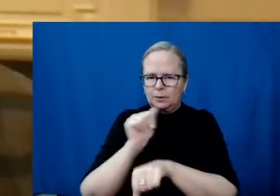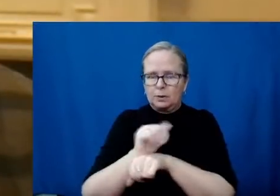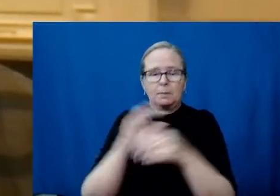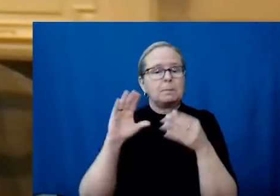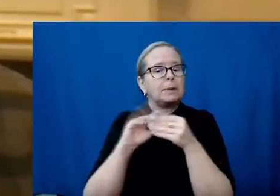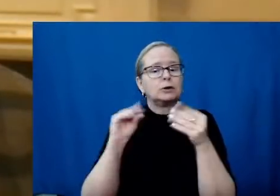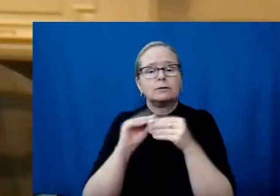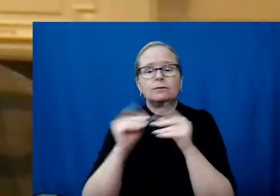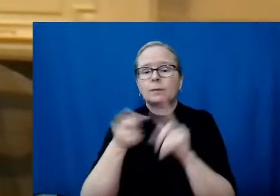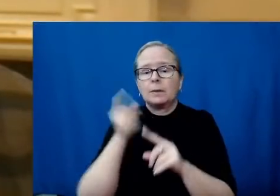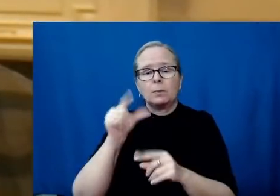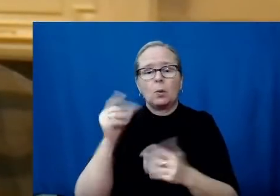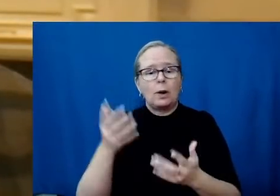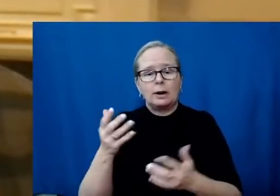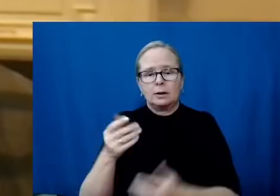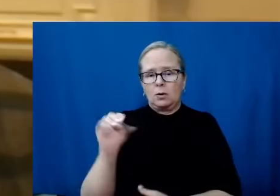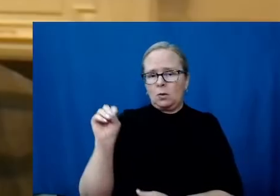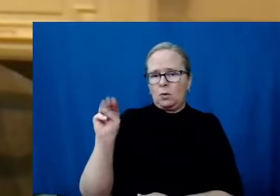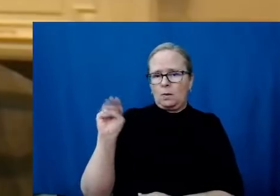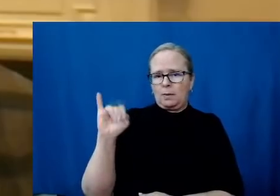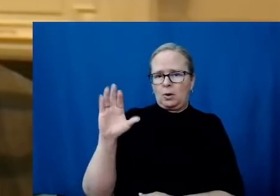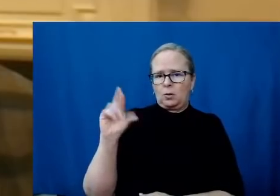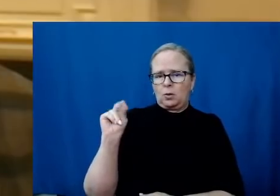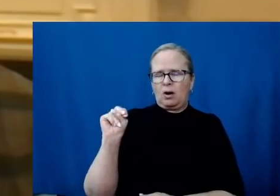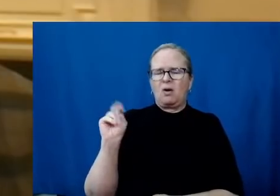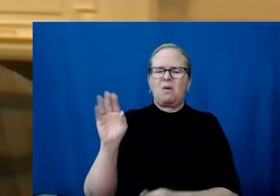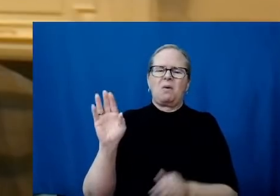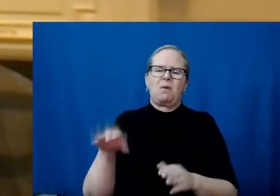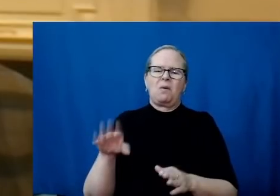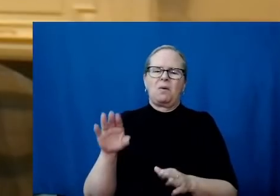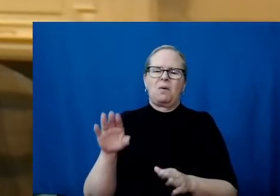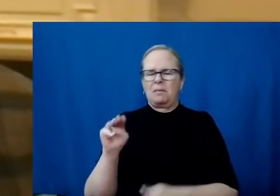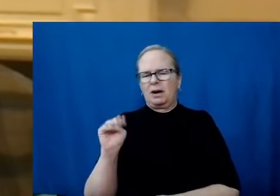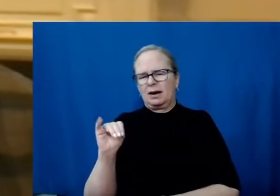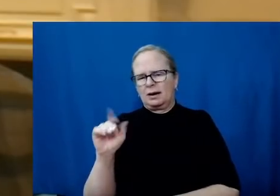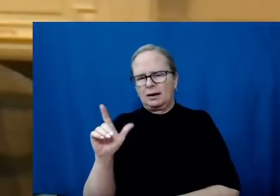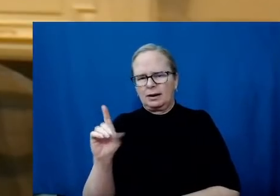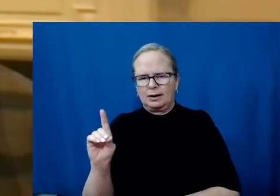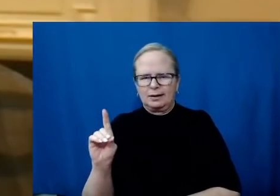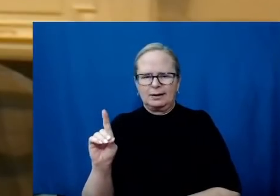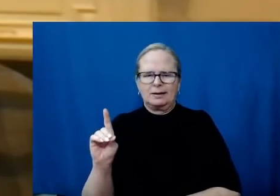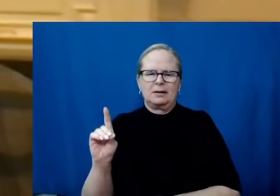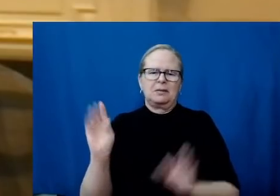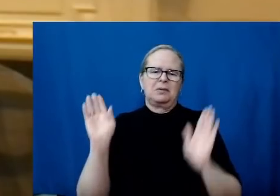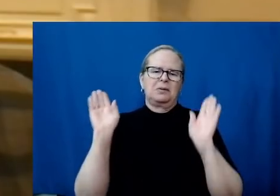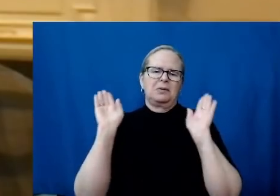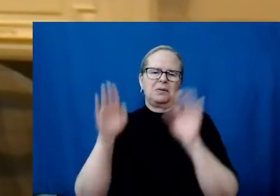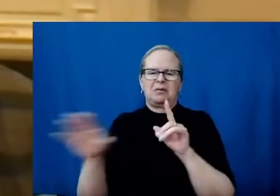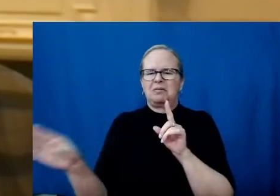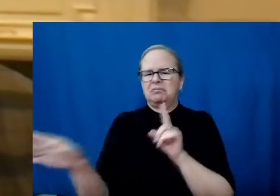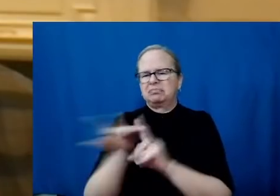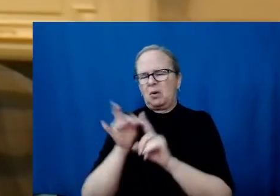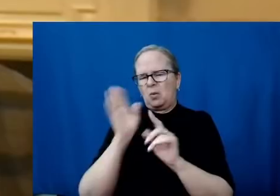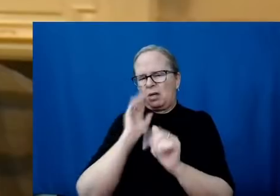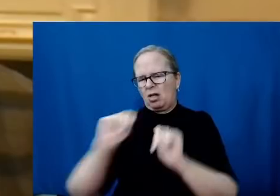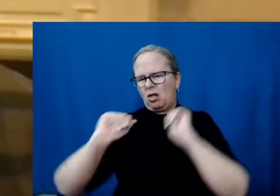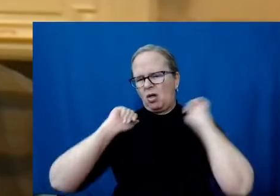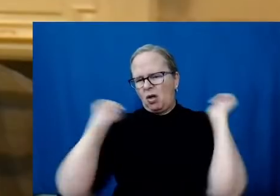Alberta, to this point through Omicron is Omicron is mild and everyone's going to get it. And I just want